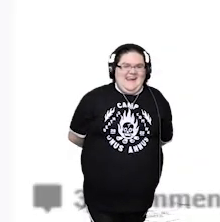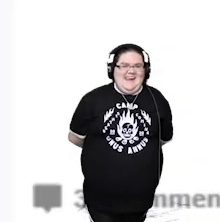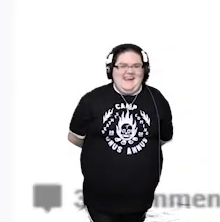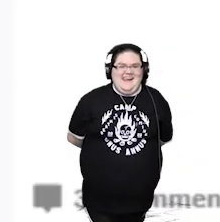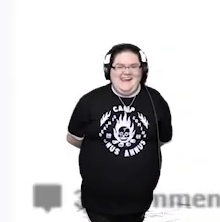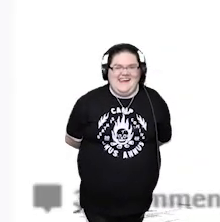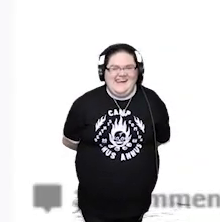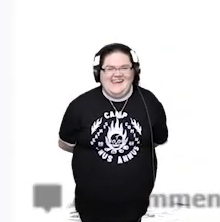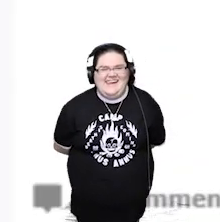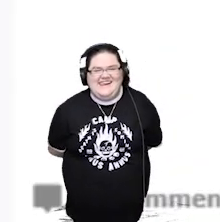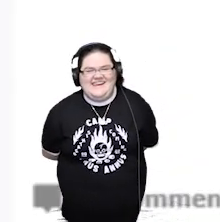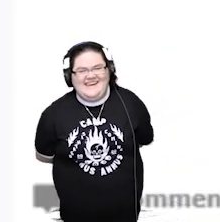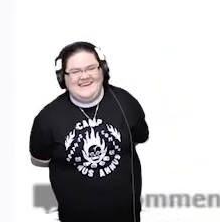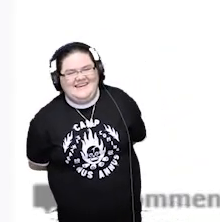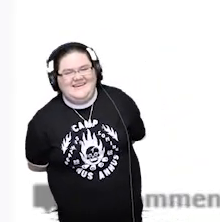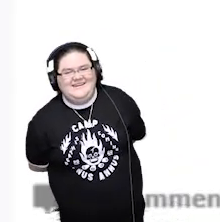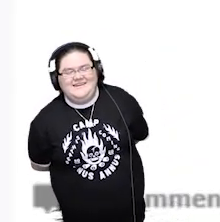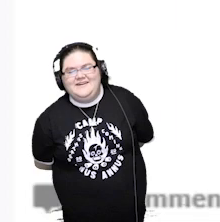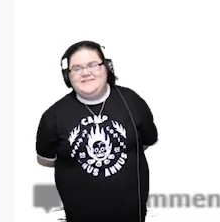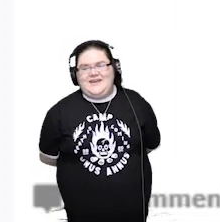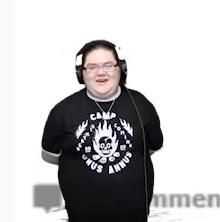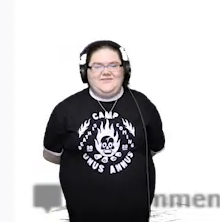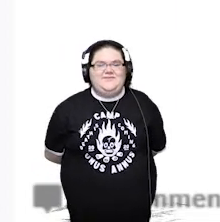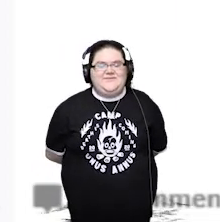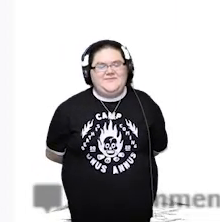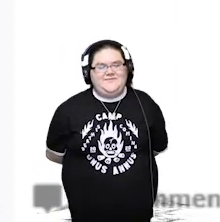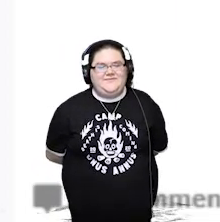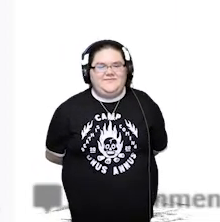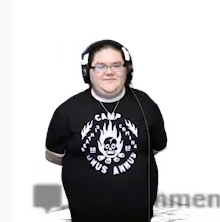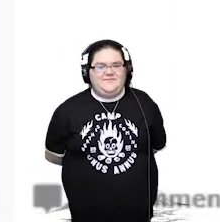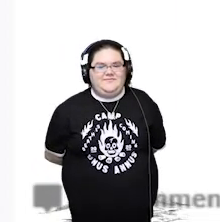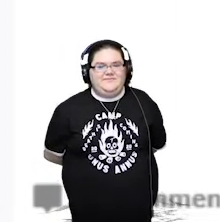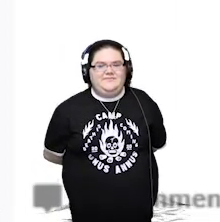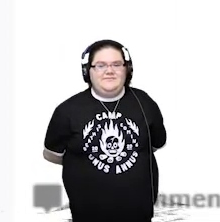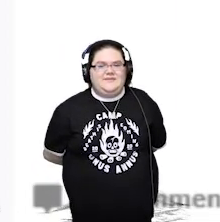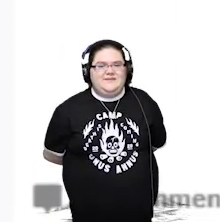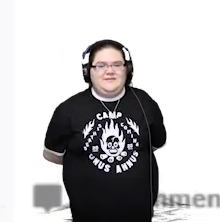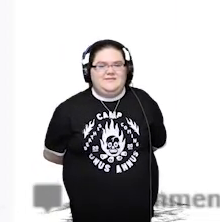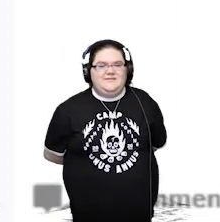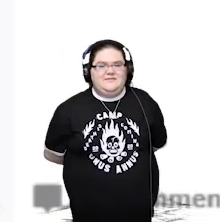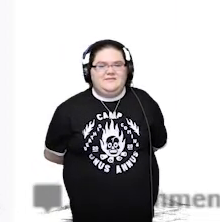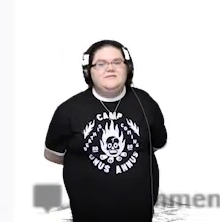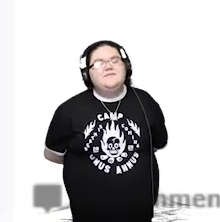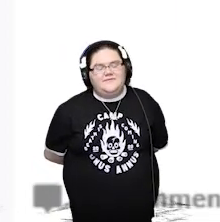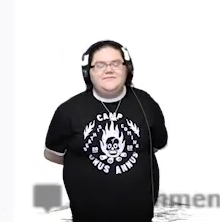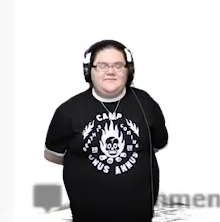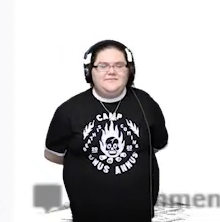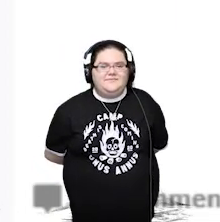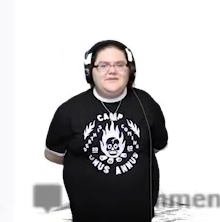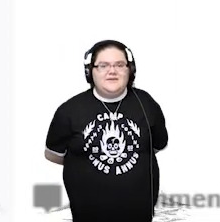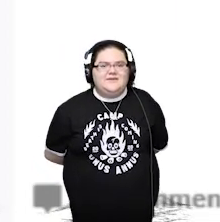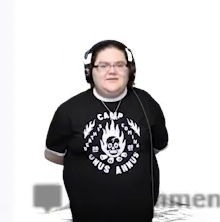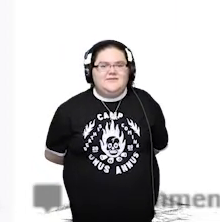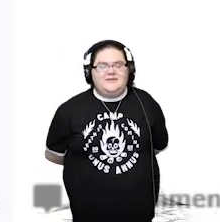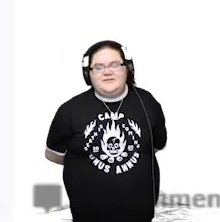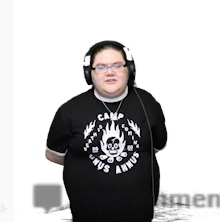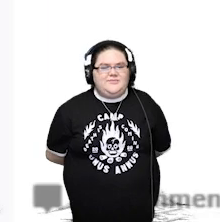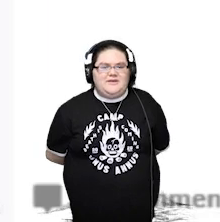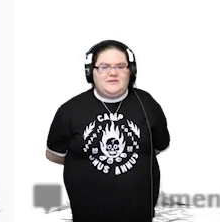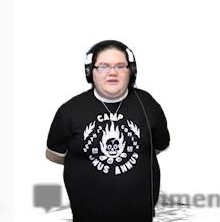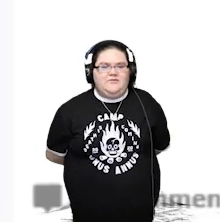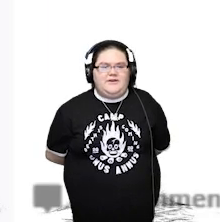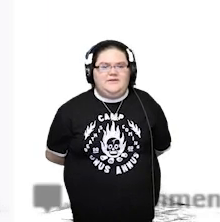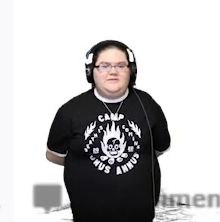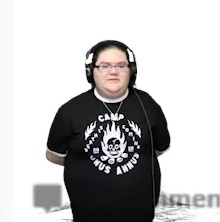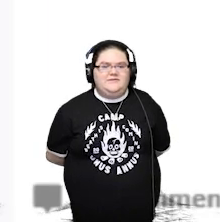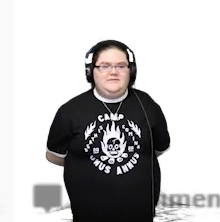A lot of you won't know that there isn't actually any right way of spelling Vikstar123. It was originally my gamer tag way back when. It was Vikstar123 with 1K. So it just